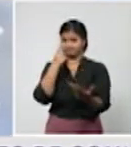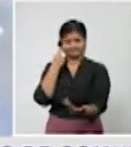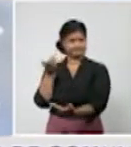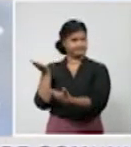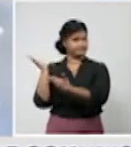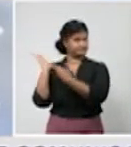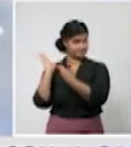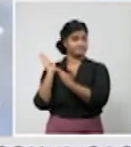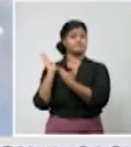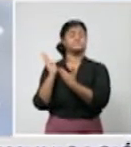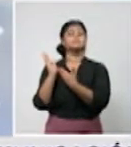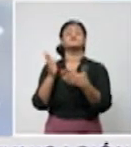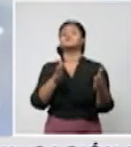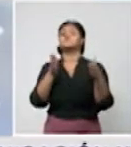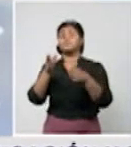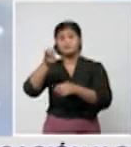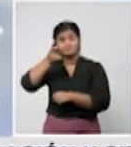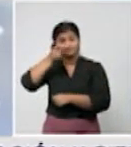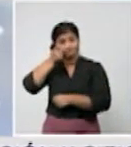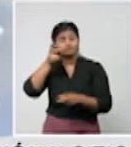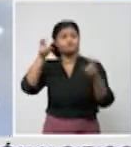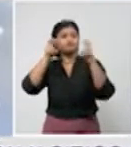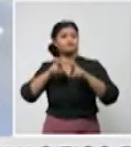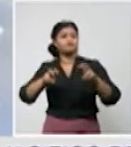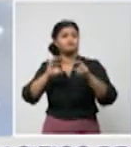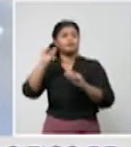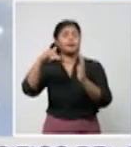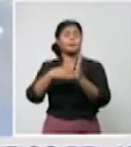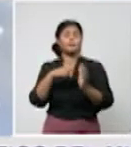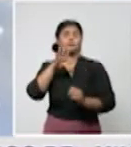healthcare system, our professionals and specialists follow up